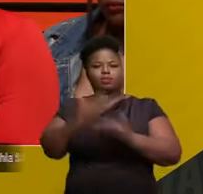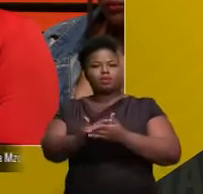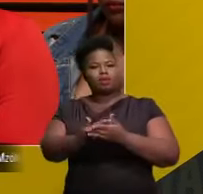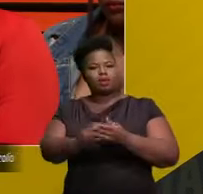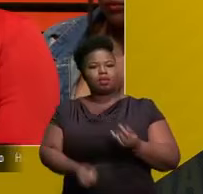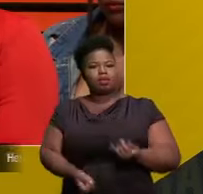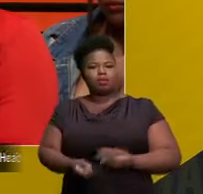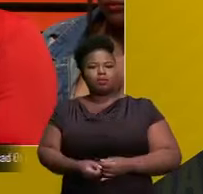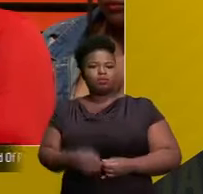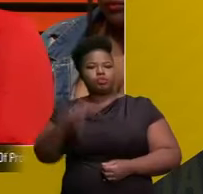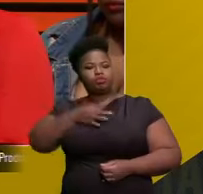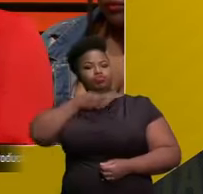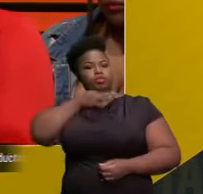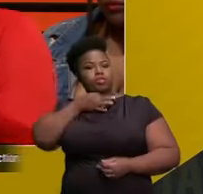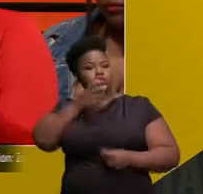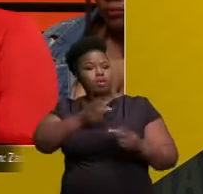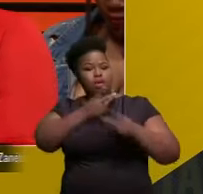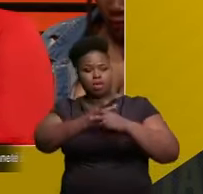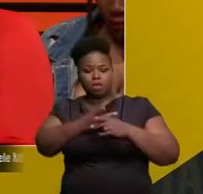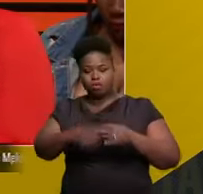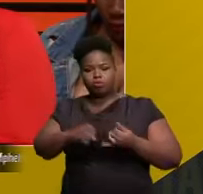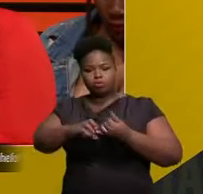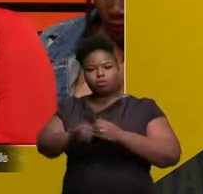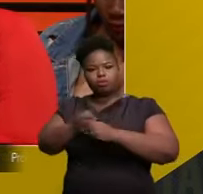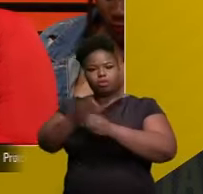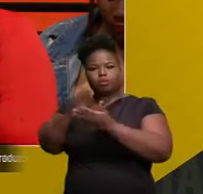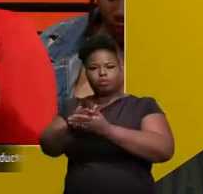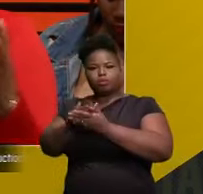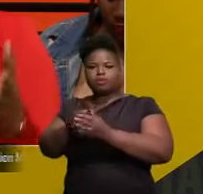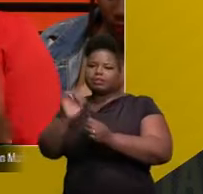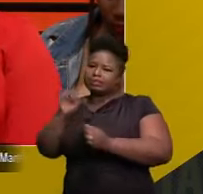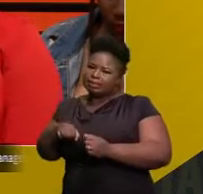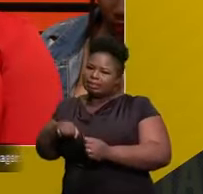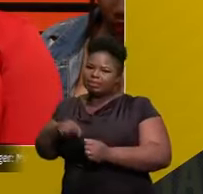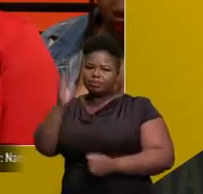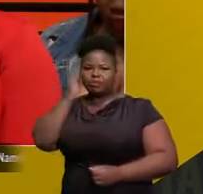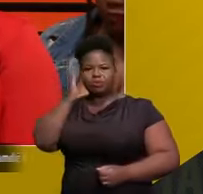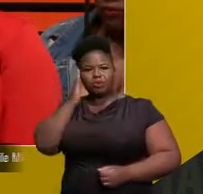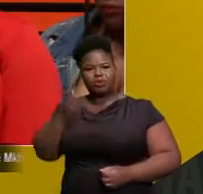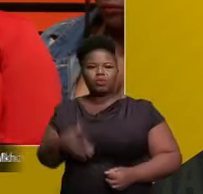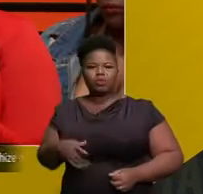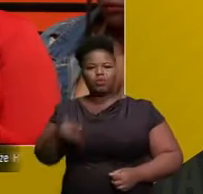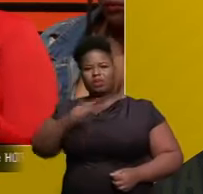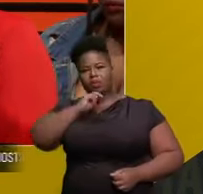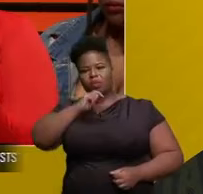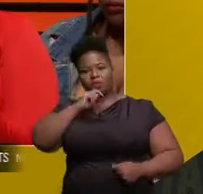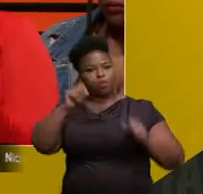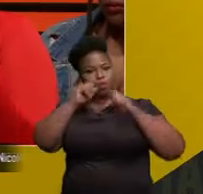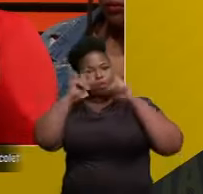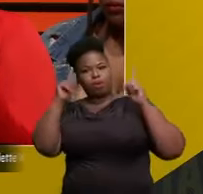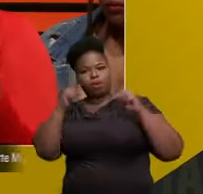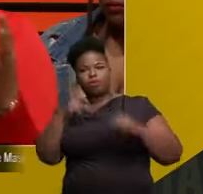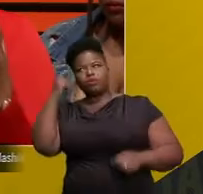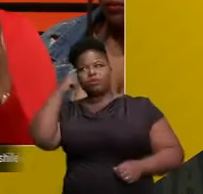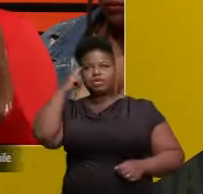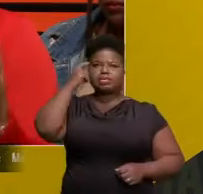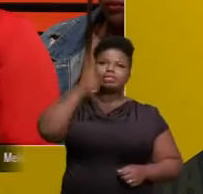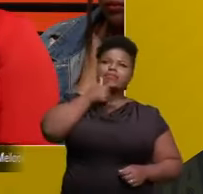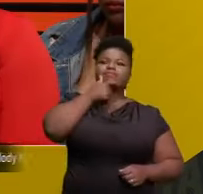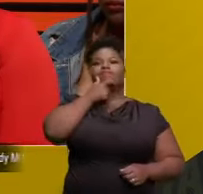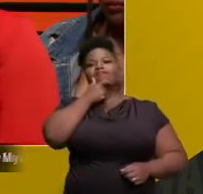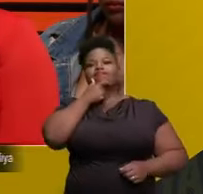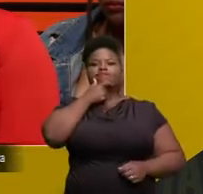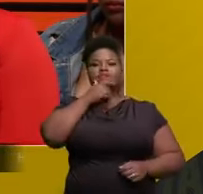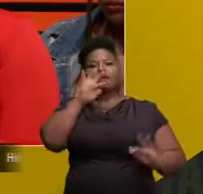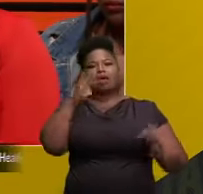to some risks and trying to work around it. Yes, it's an inconvenience to wake up in the morning and have to think of 101 ways